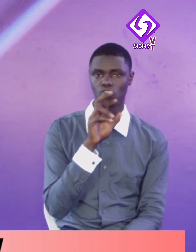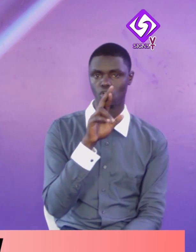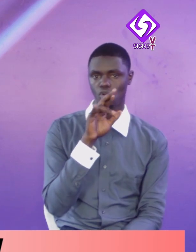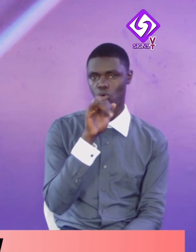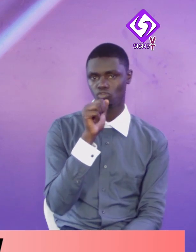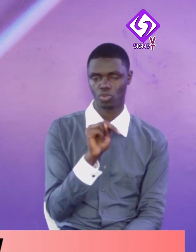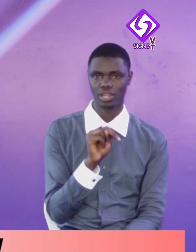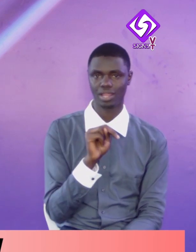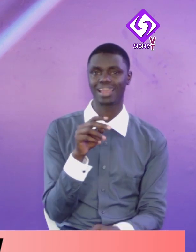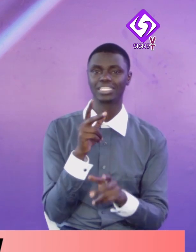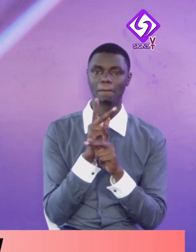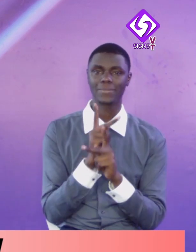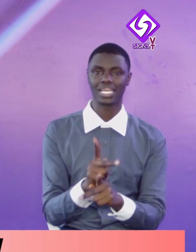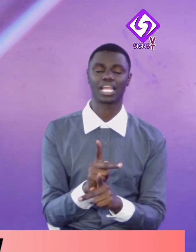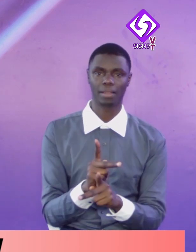is pressure,